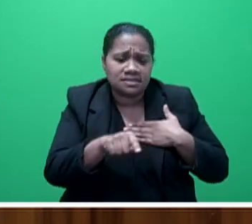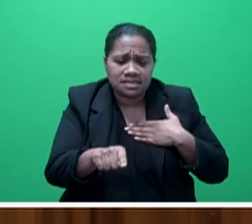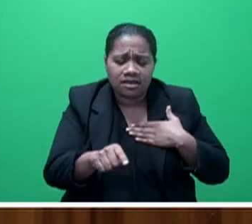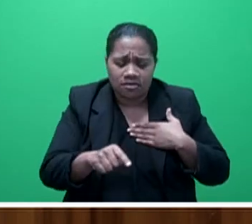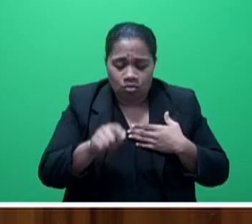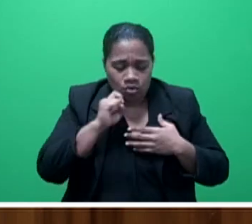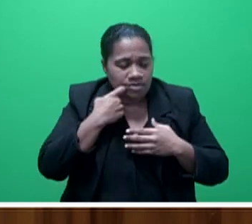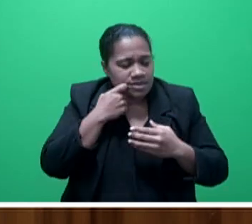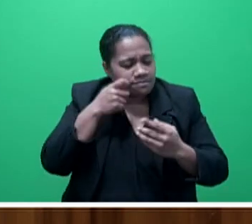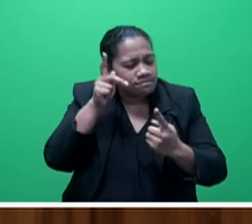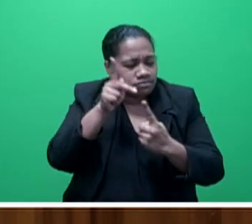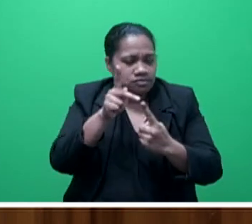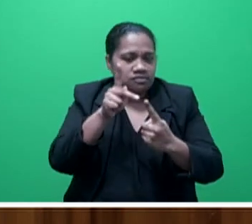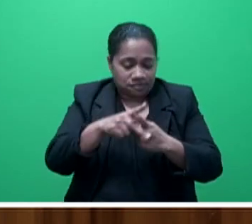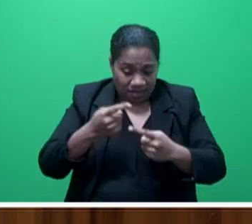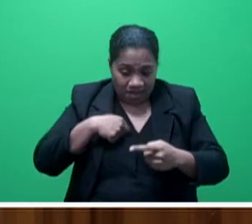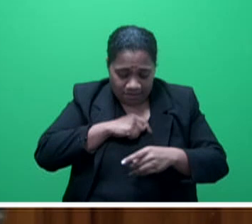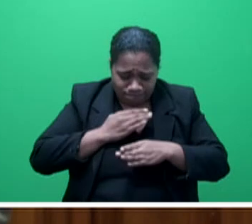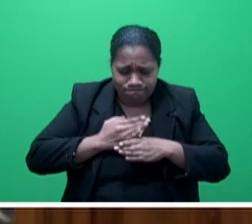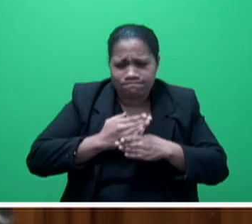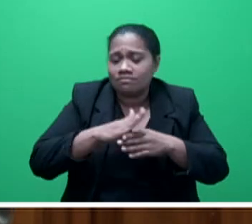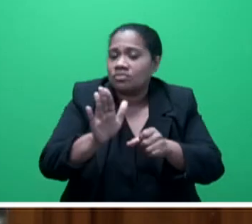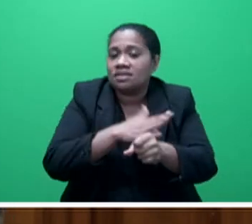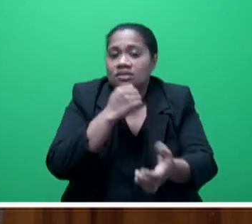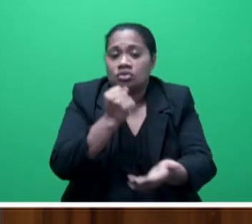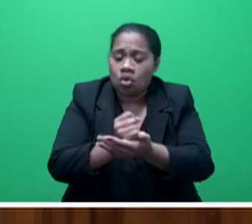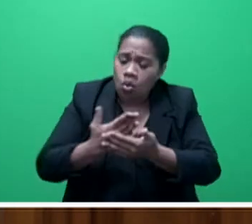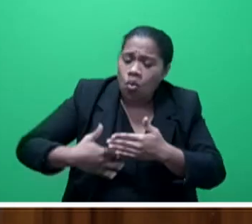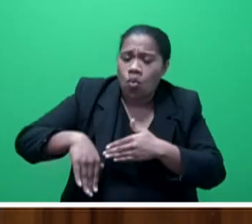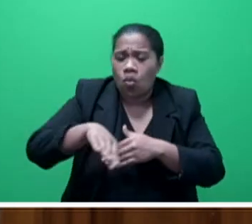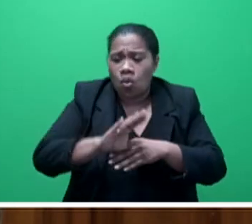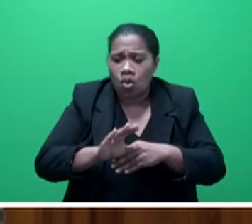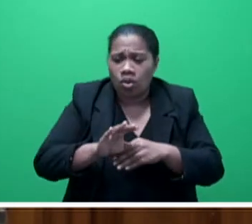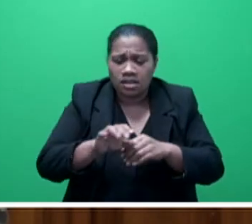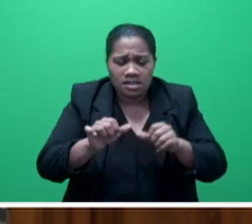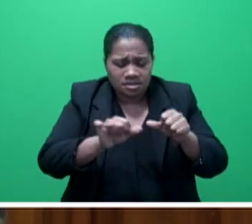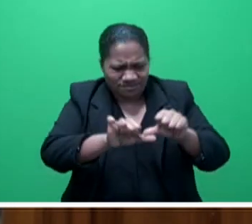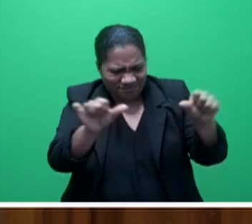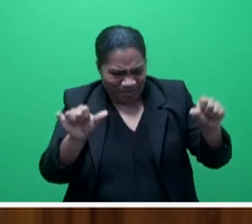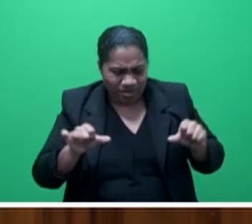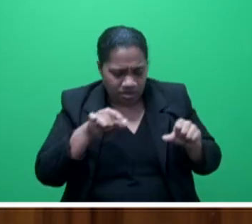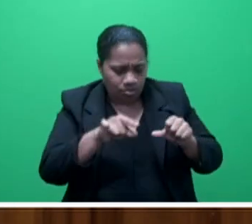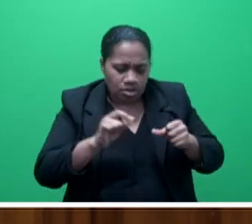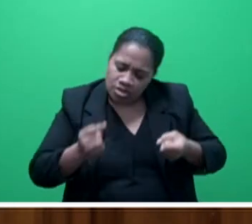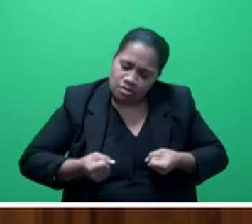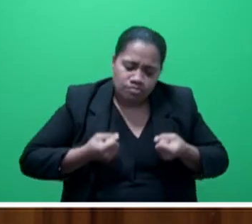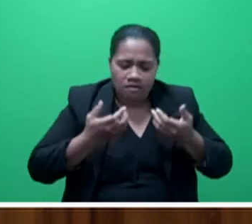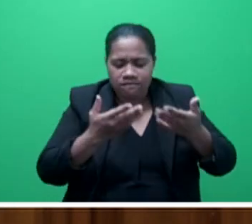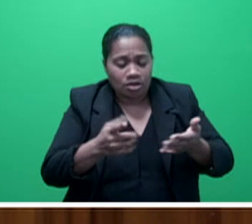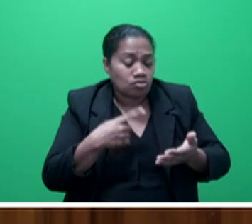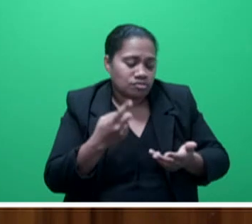prioritized, and we will work to ensure that all state agricultural land is provided to those who will plant on it.